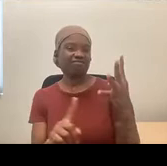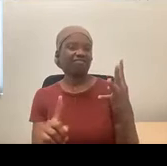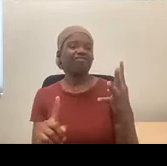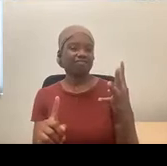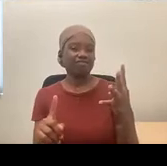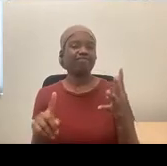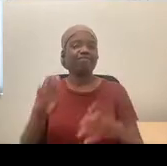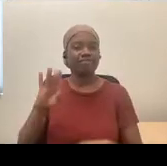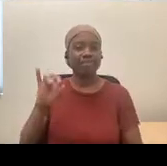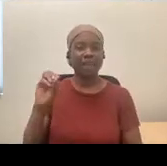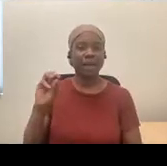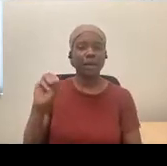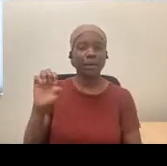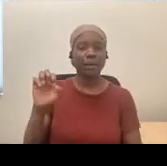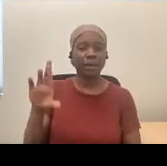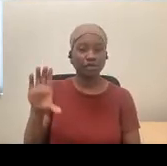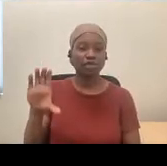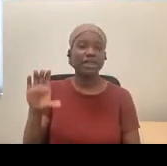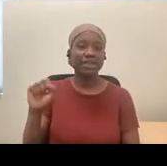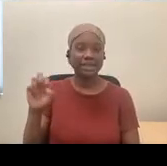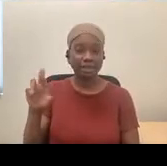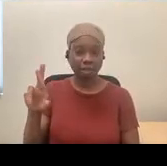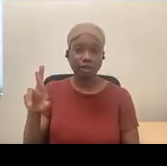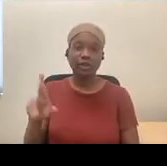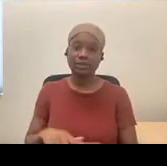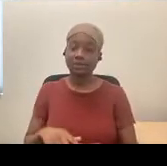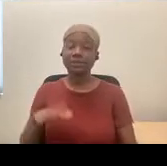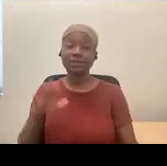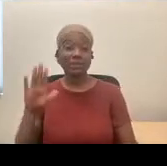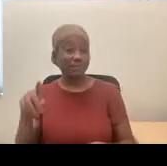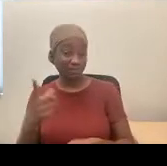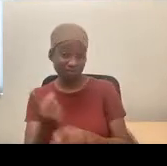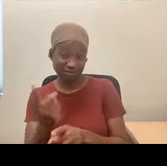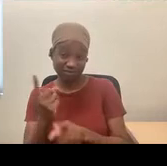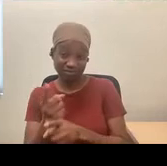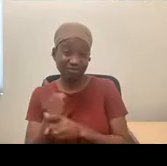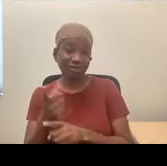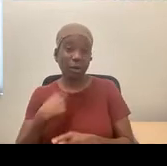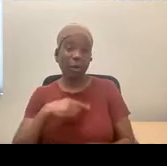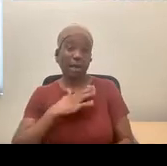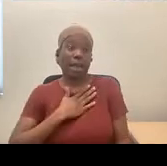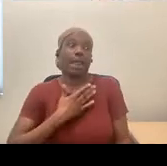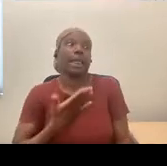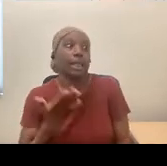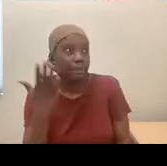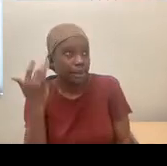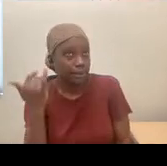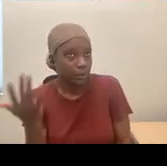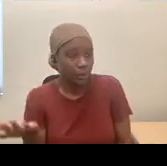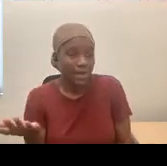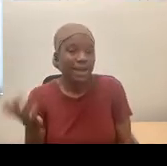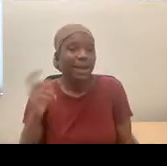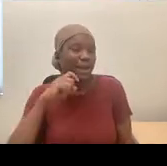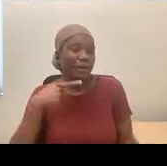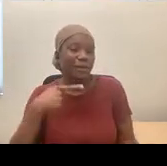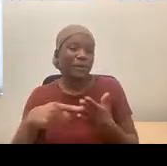Raj resisted at first, but caved in because of the convenience of Apple Pay. Yeah, I think, especially when these first came